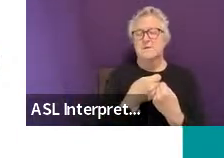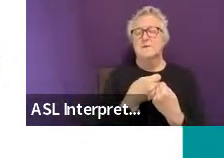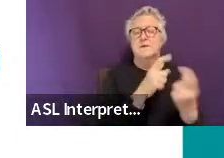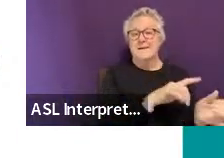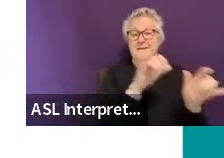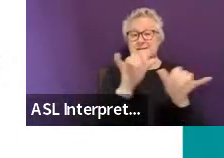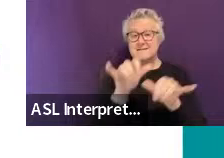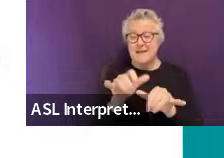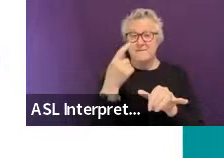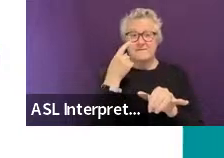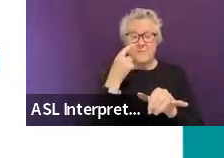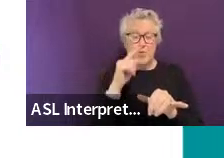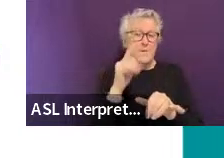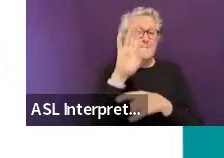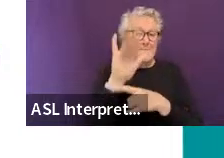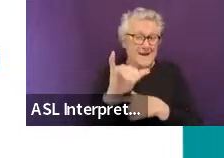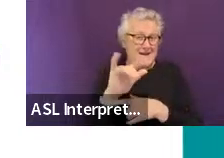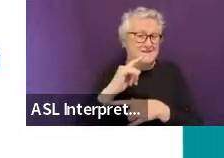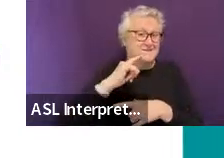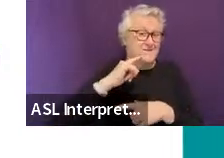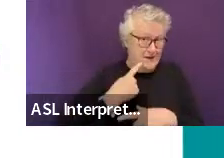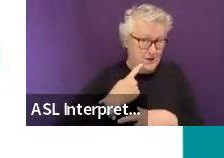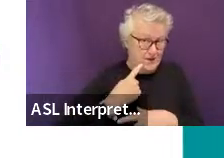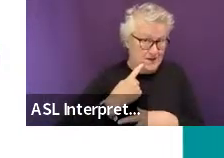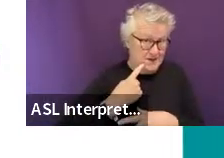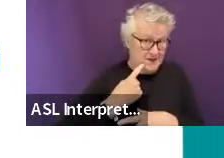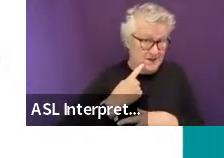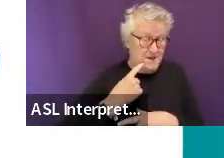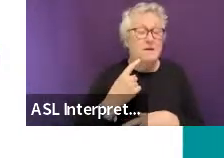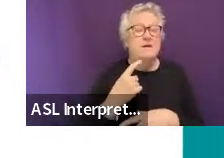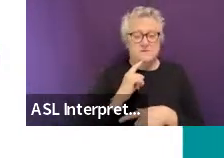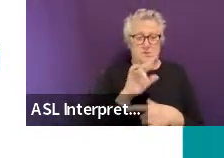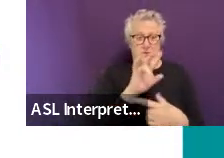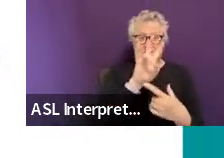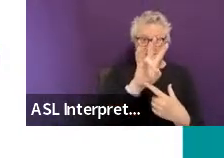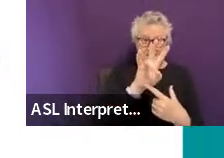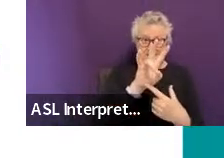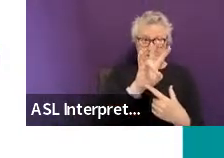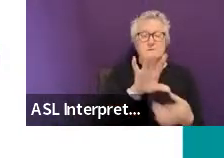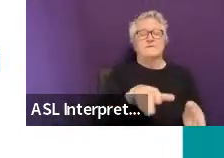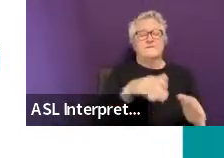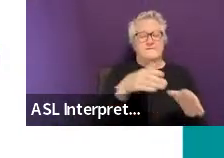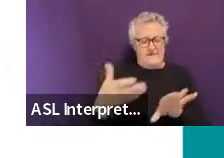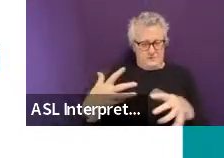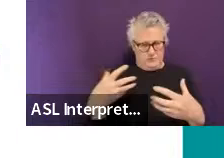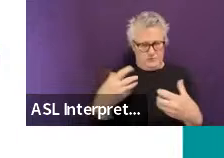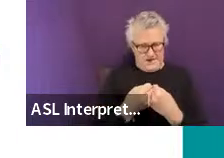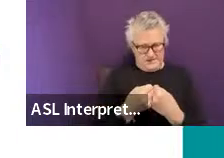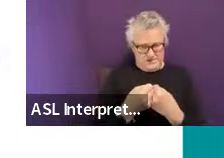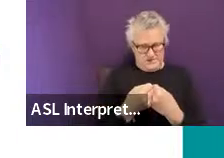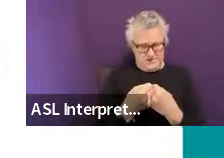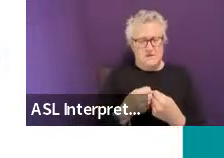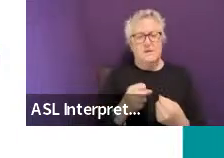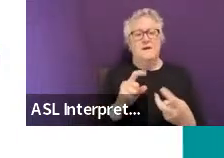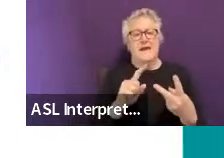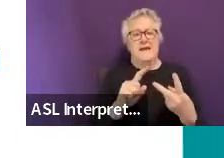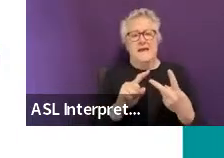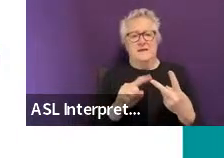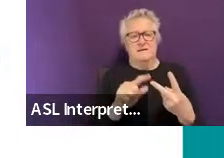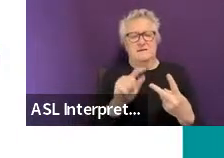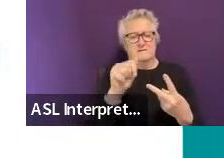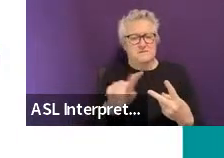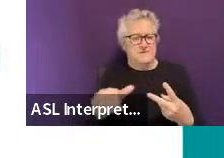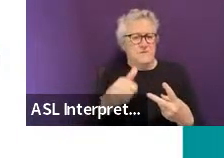by severity. So for those 1,800 collisions, we had 7 fatal crashes and 17 serious injury crashes over the 5-year